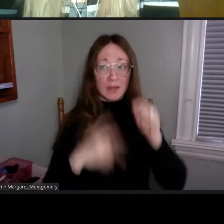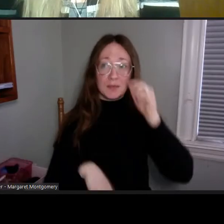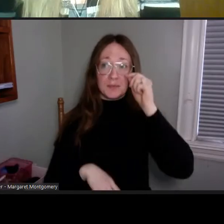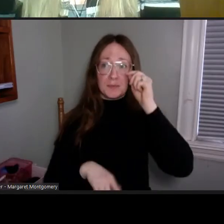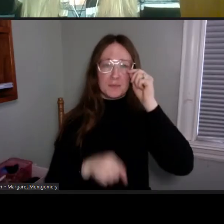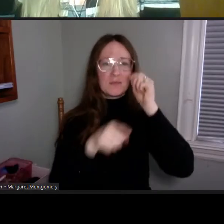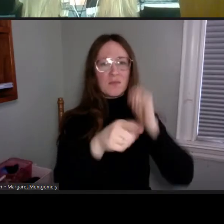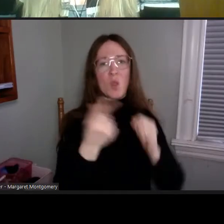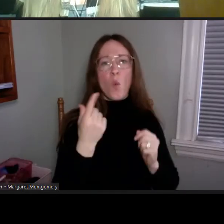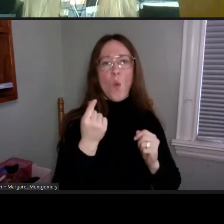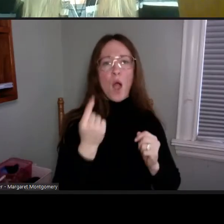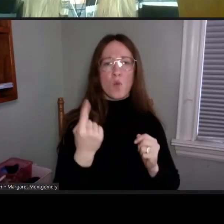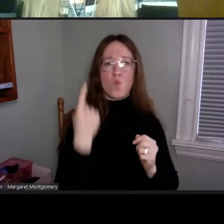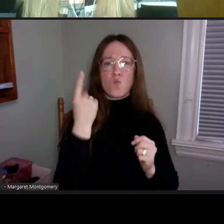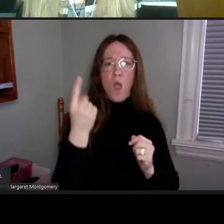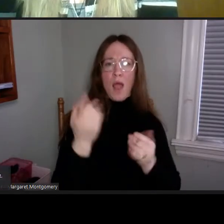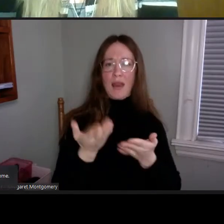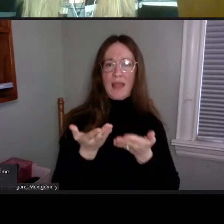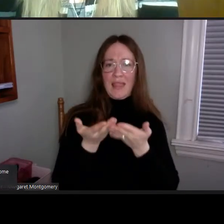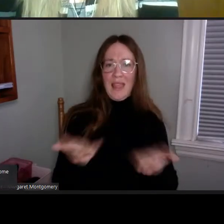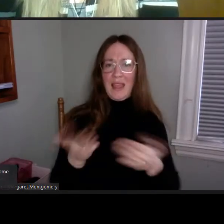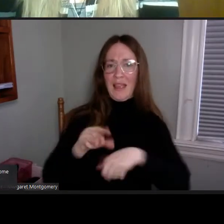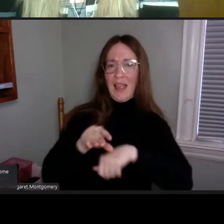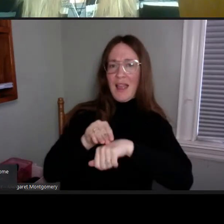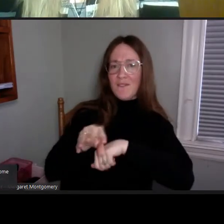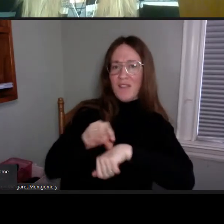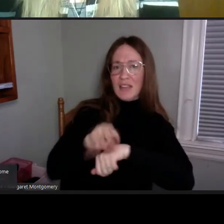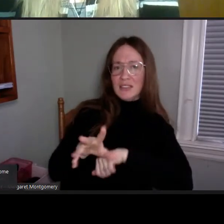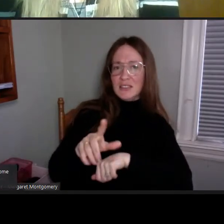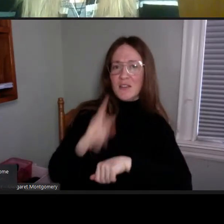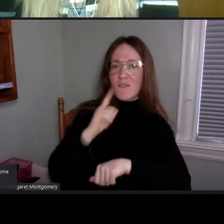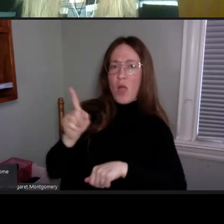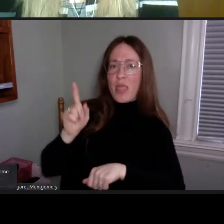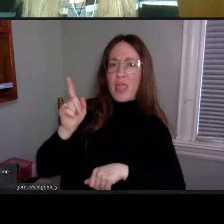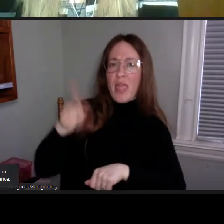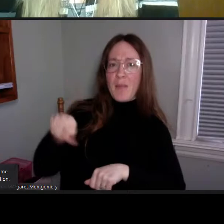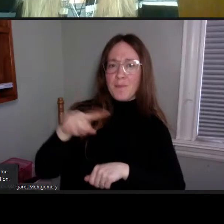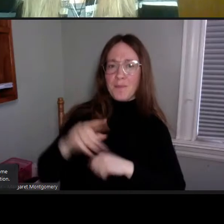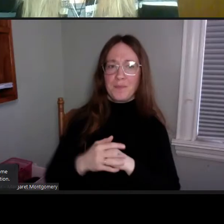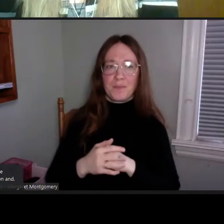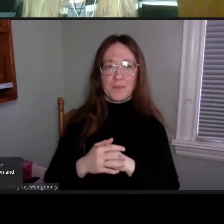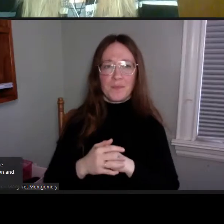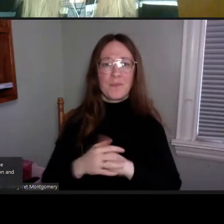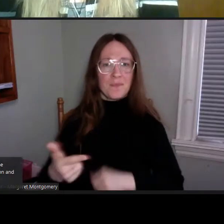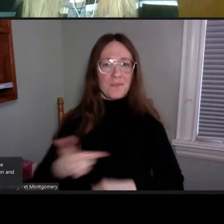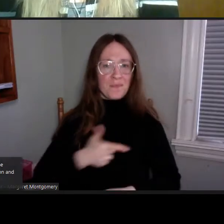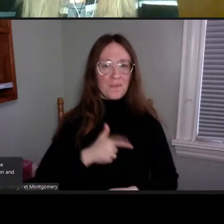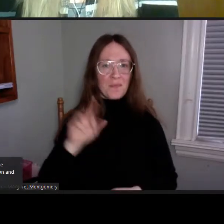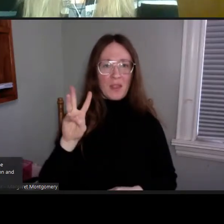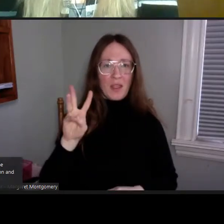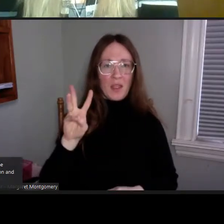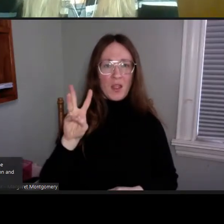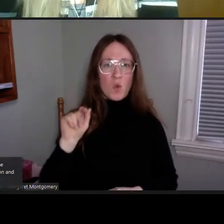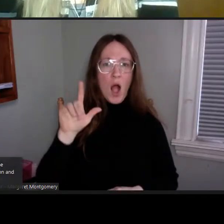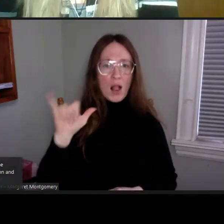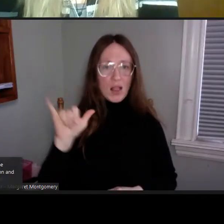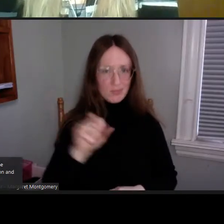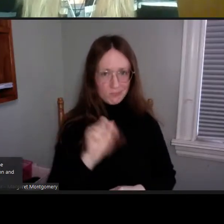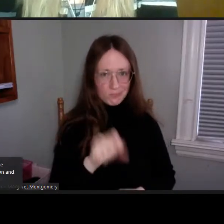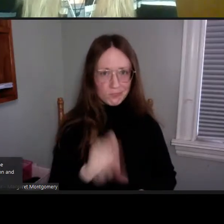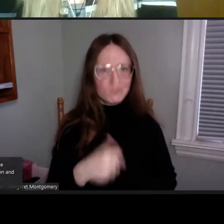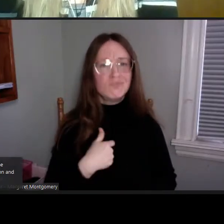simple. And I do this, I've taught some classes before too, over at your competition and in Mankato and that stuff. And